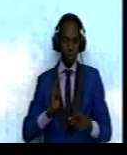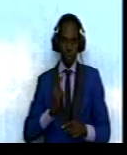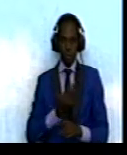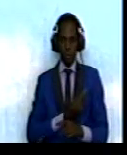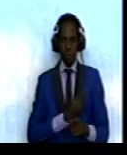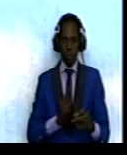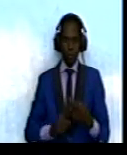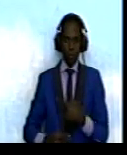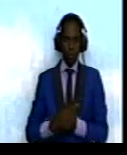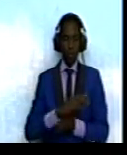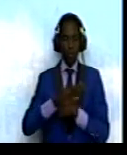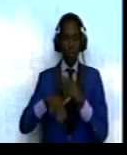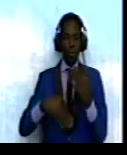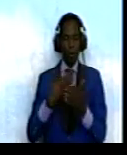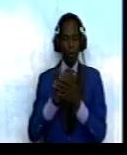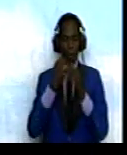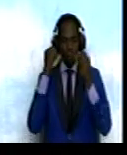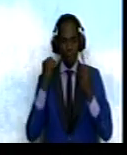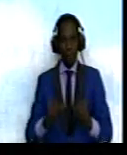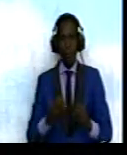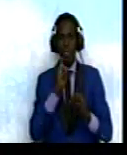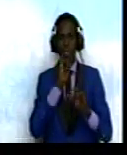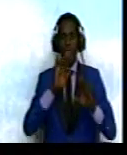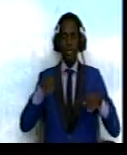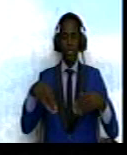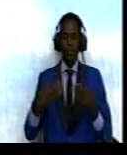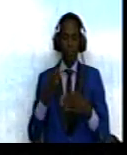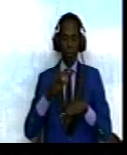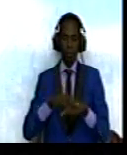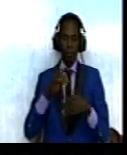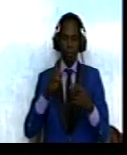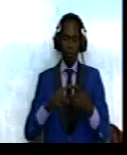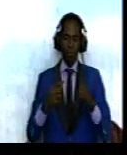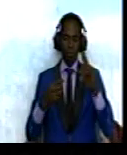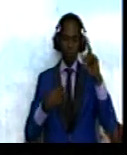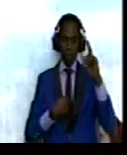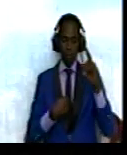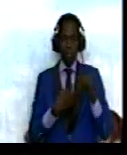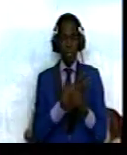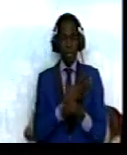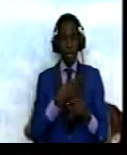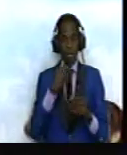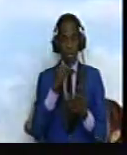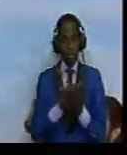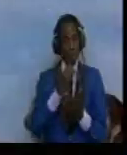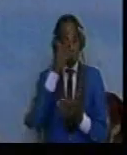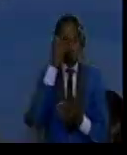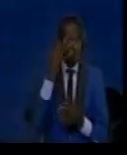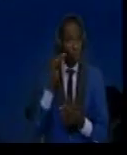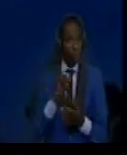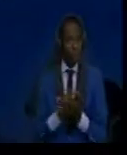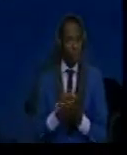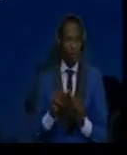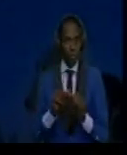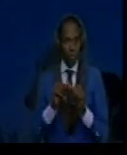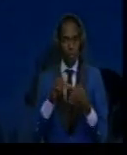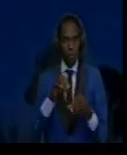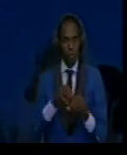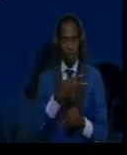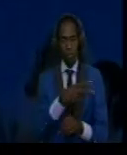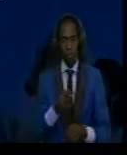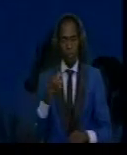power is given unto him, unto Christ. And then he says, because of that, look at verse 19, go ye